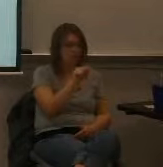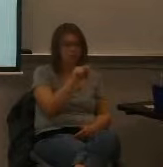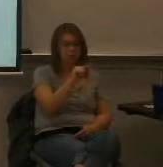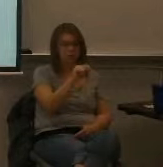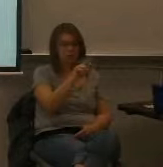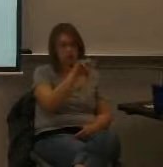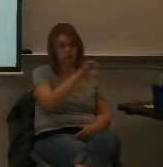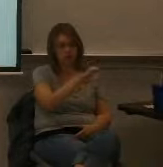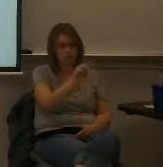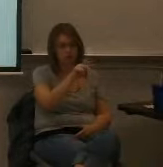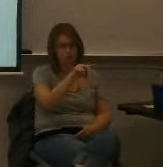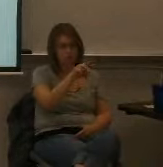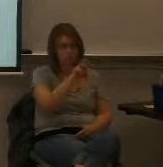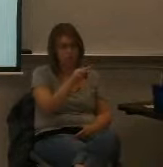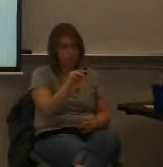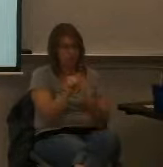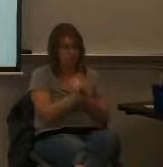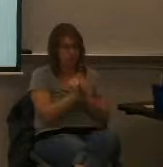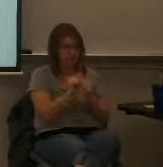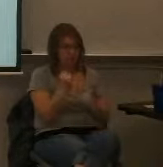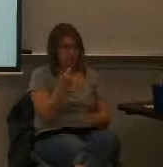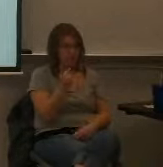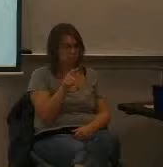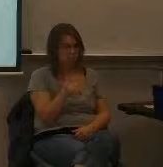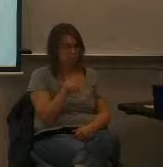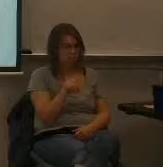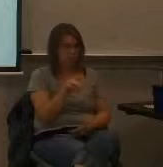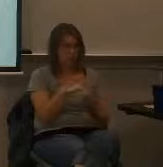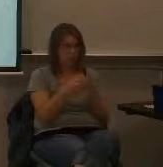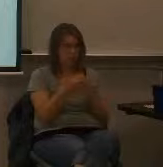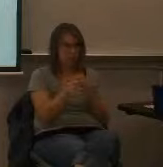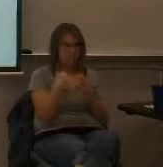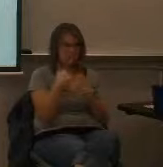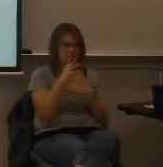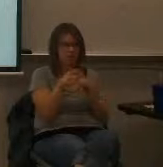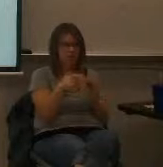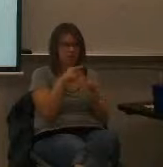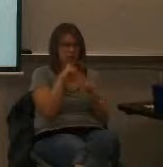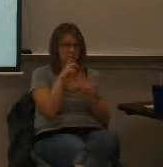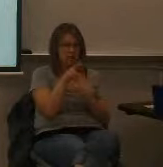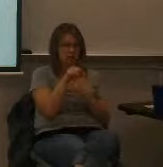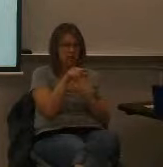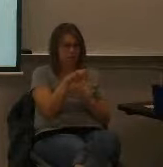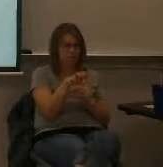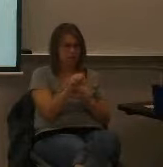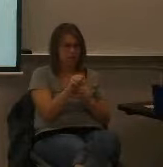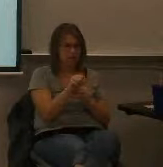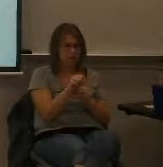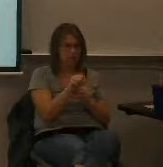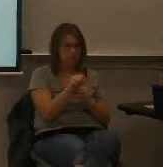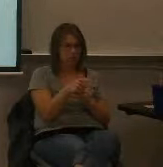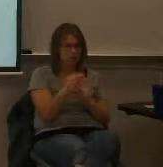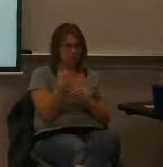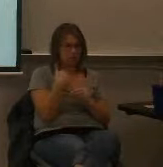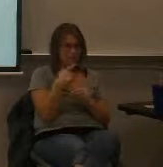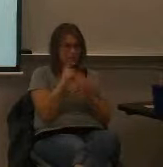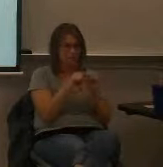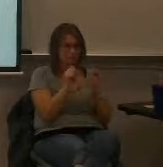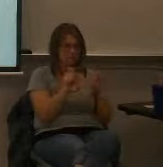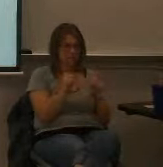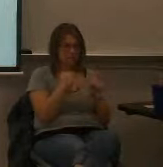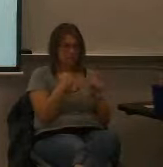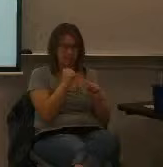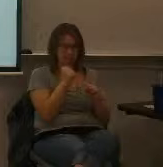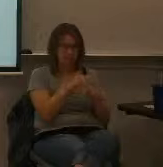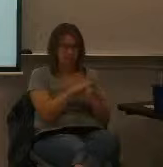there. And if I talked a little bit about the dry valleys, but essentially what you have is a system where